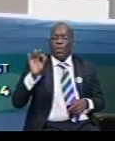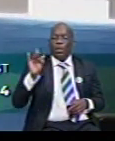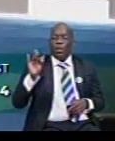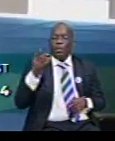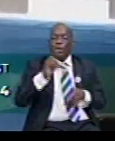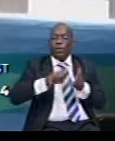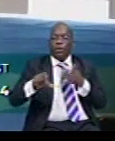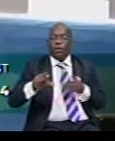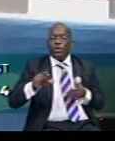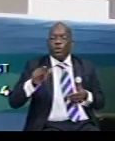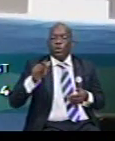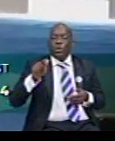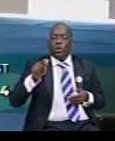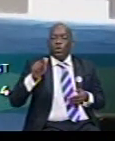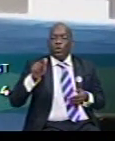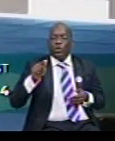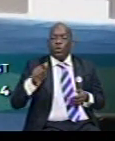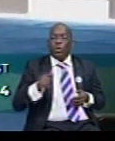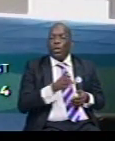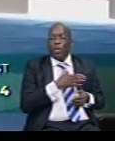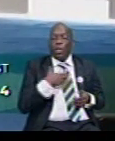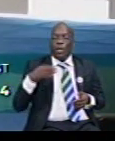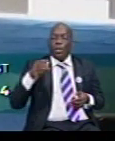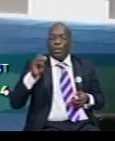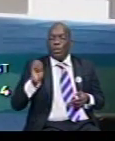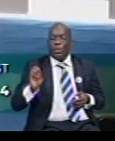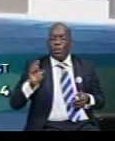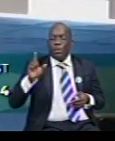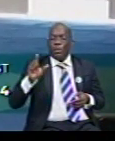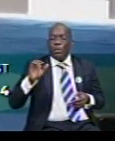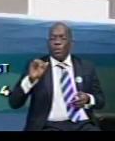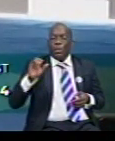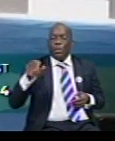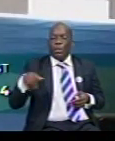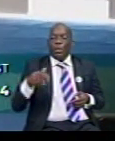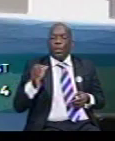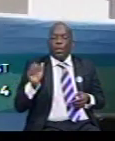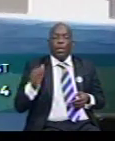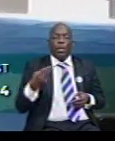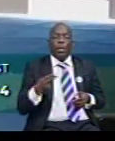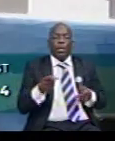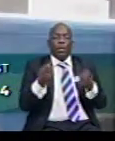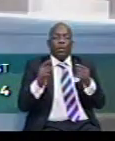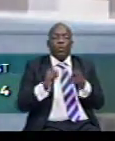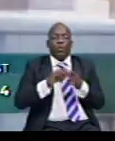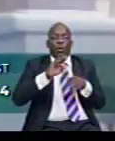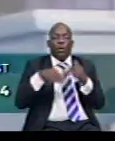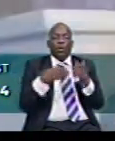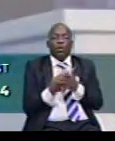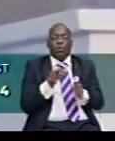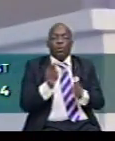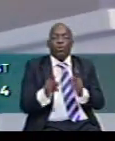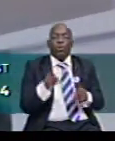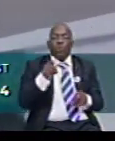and Elijah came unto all the people. Elijah, everybody had been talking about him. Look at